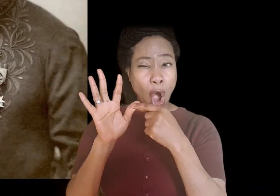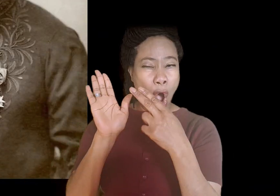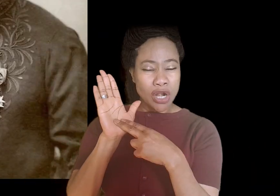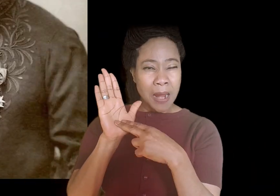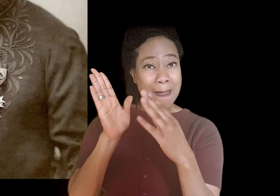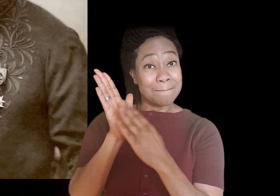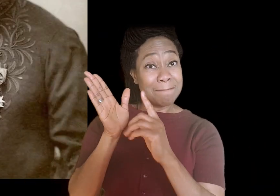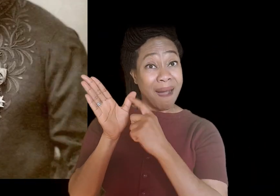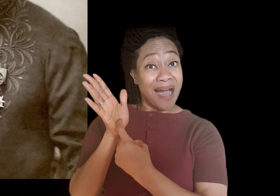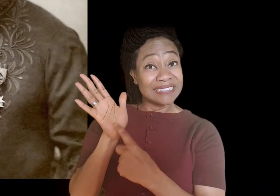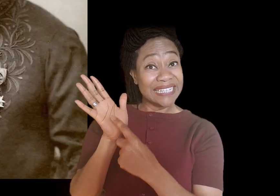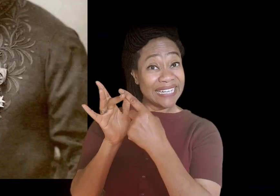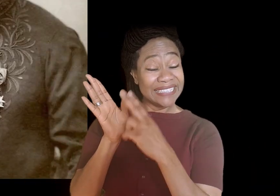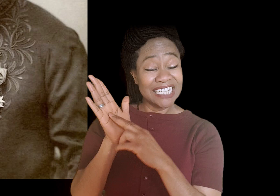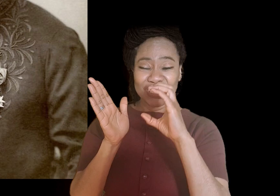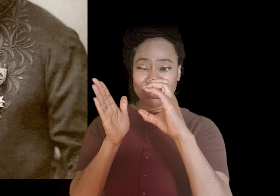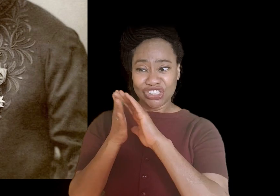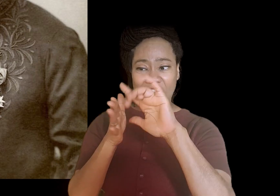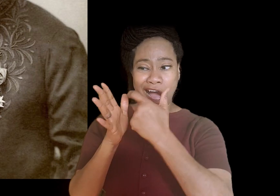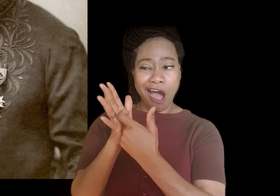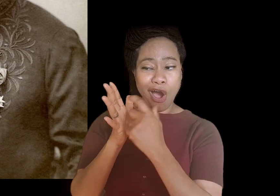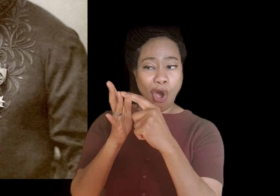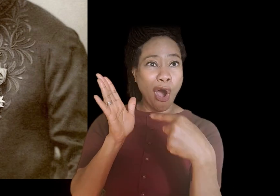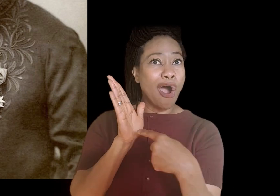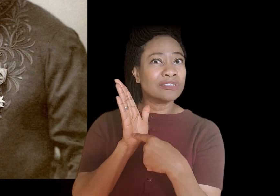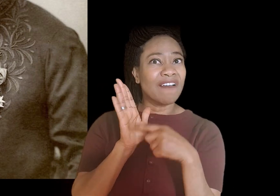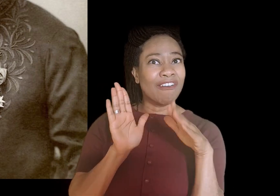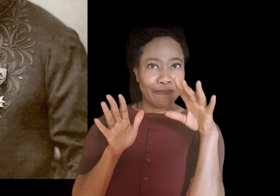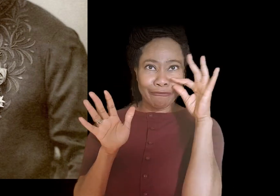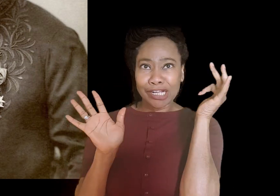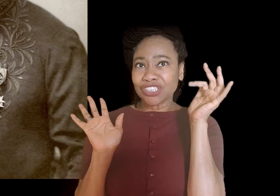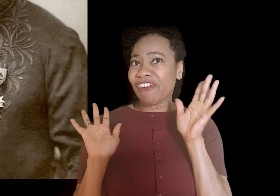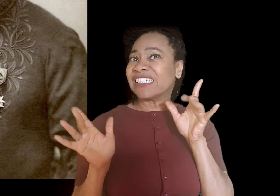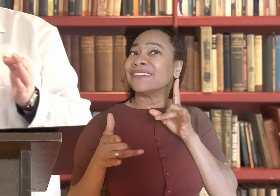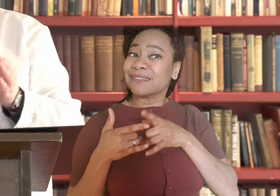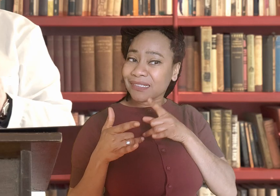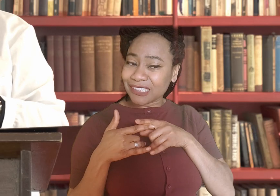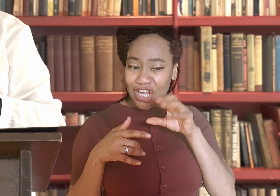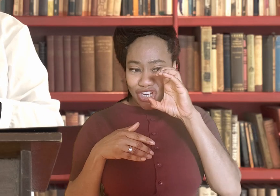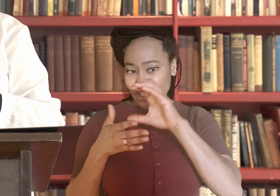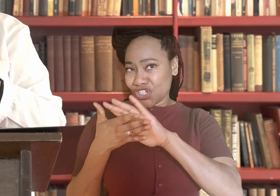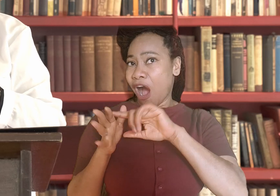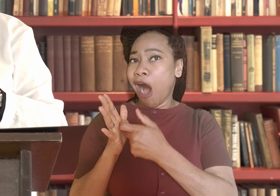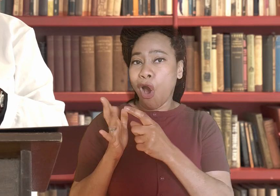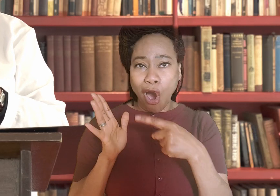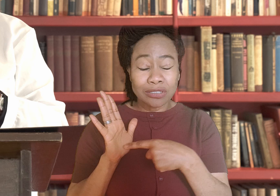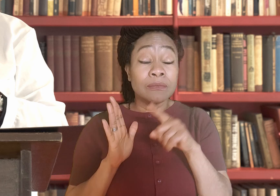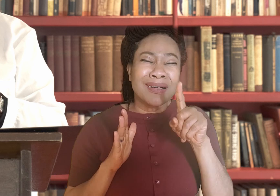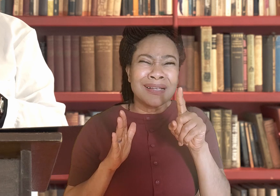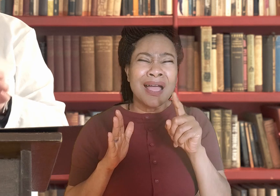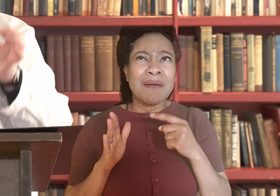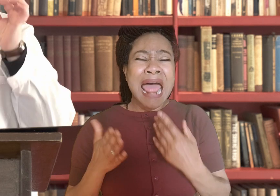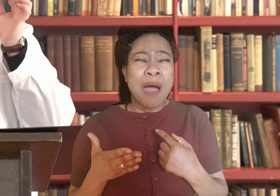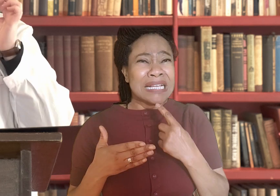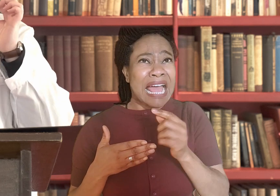Jean-Martin Charcot. Very French, very sexy, Charcot. Except now that every time I say